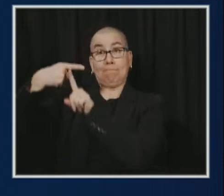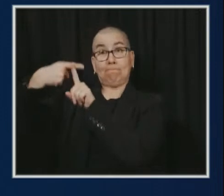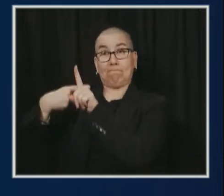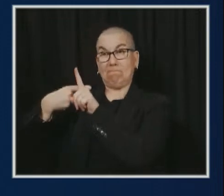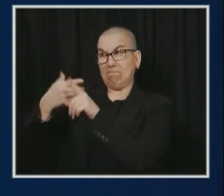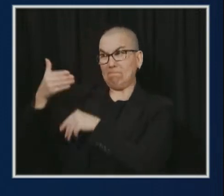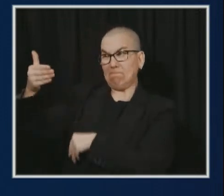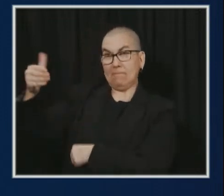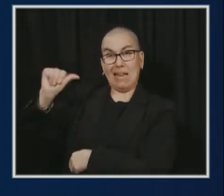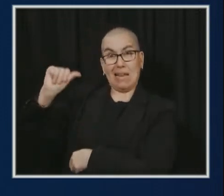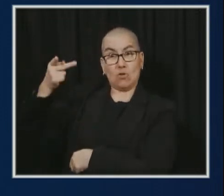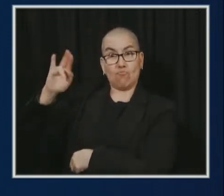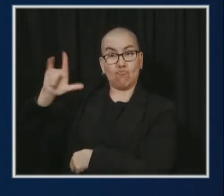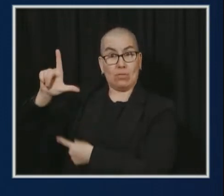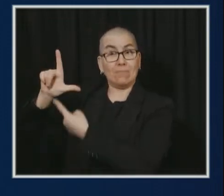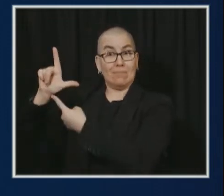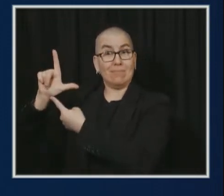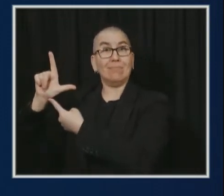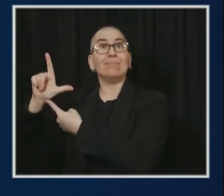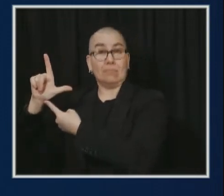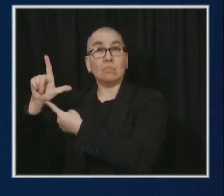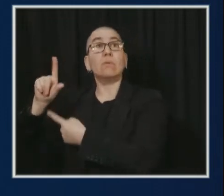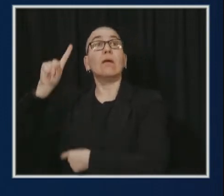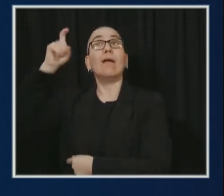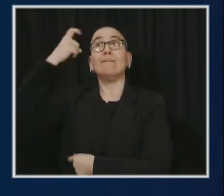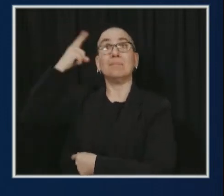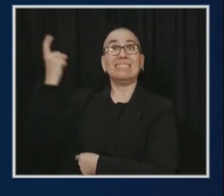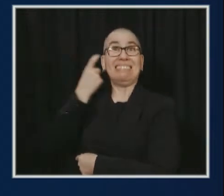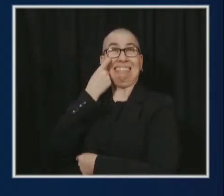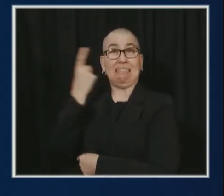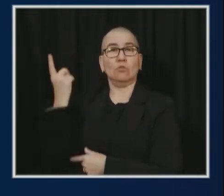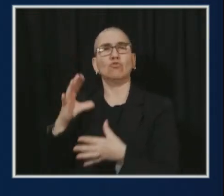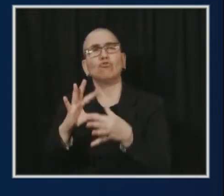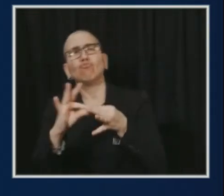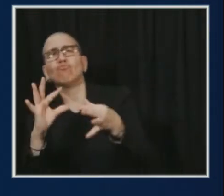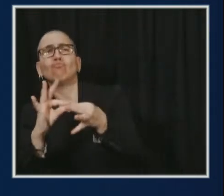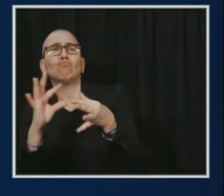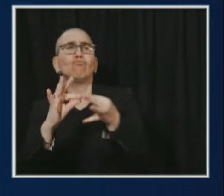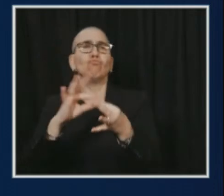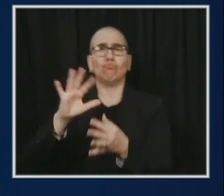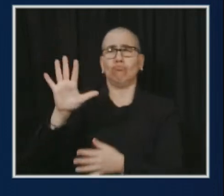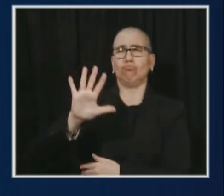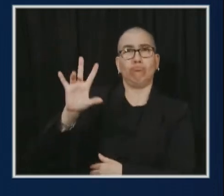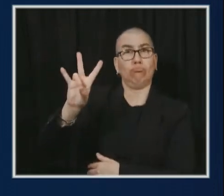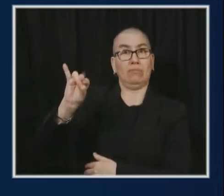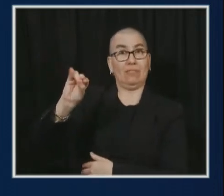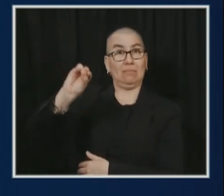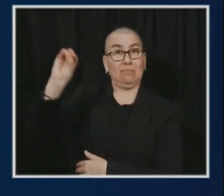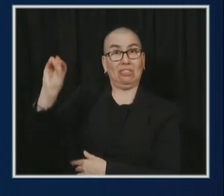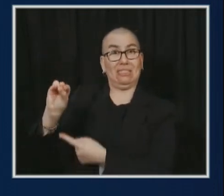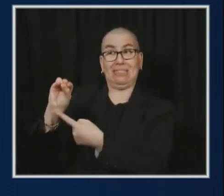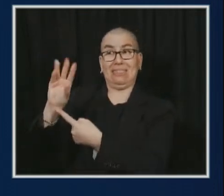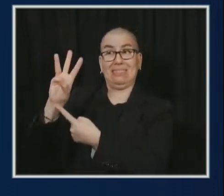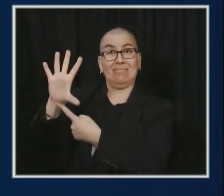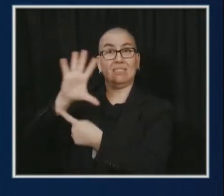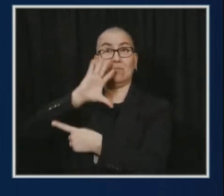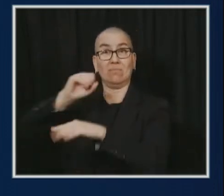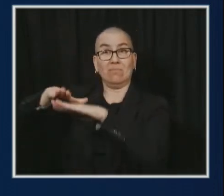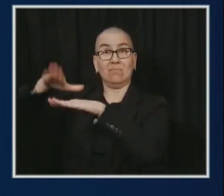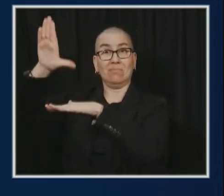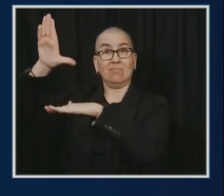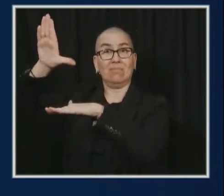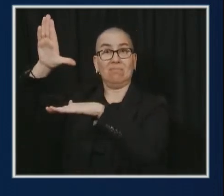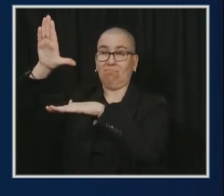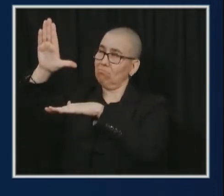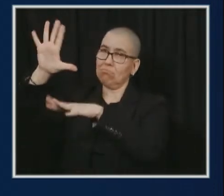mentioned that we anticipate being at least to 70% of all people 65 and older having been